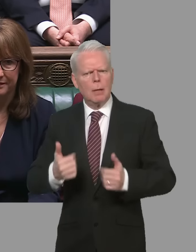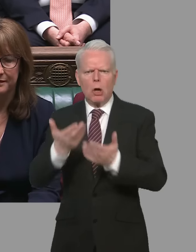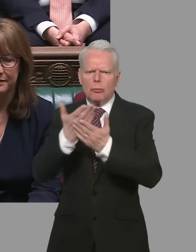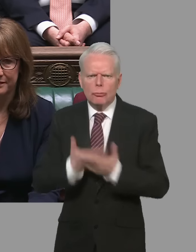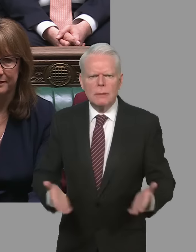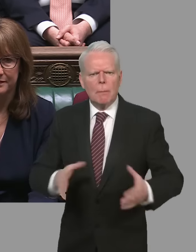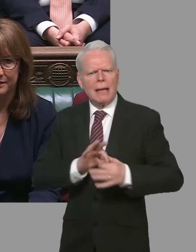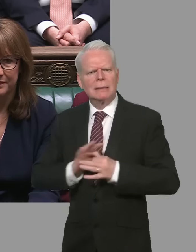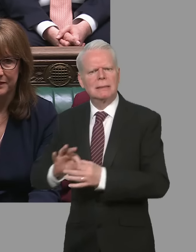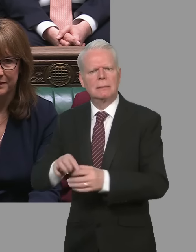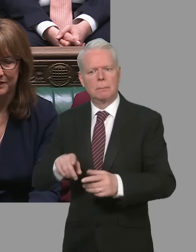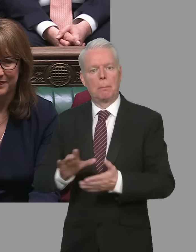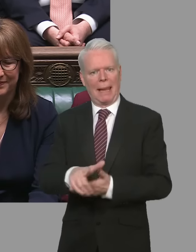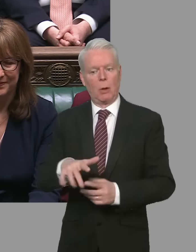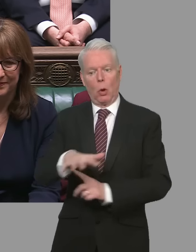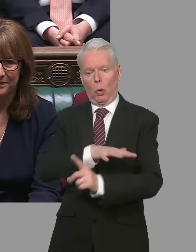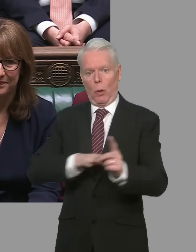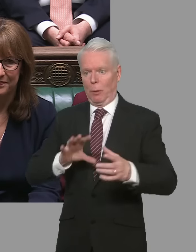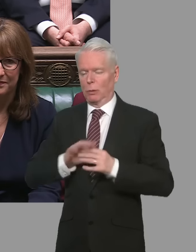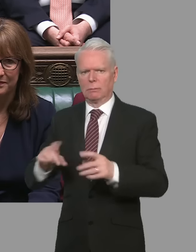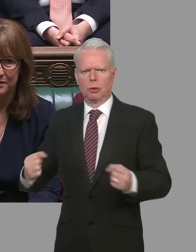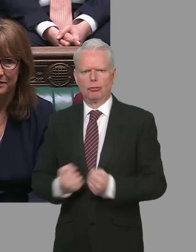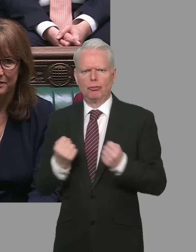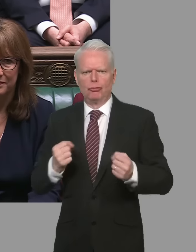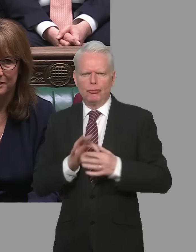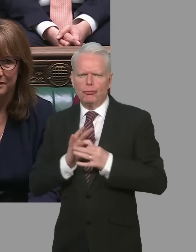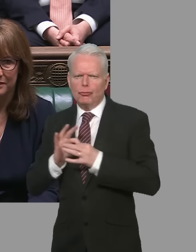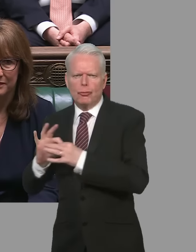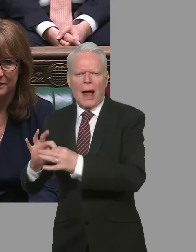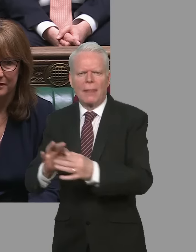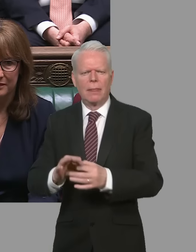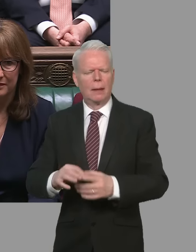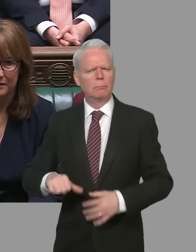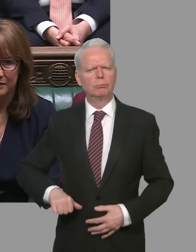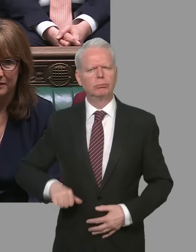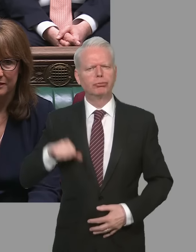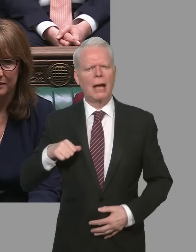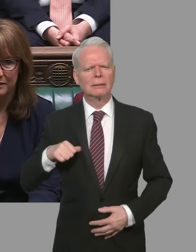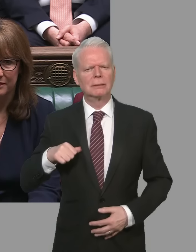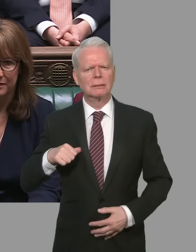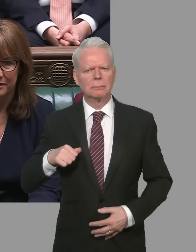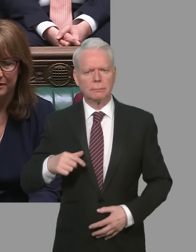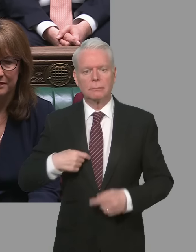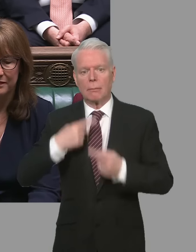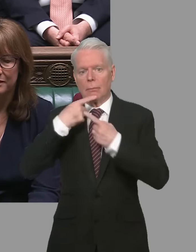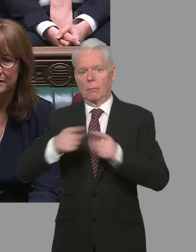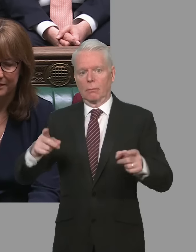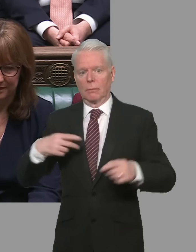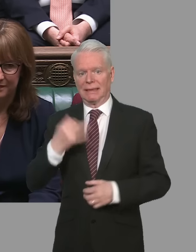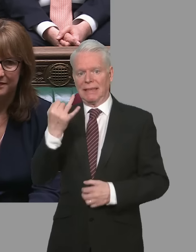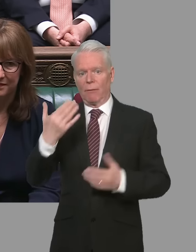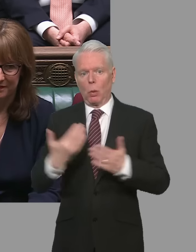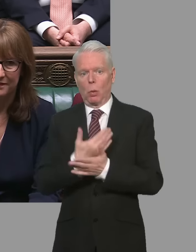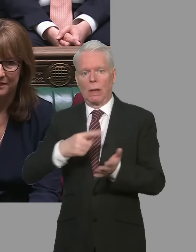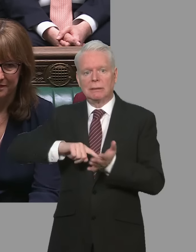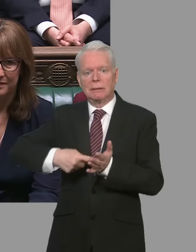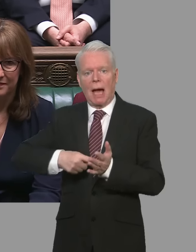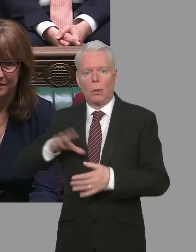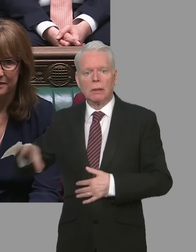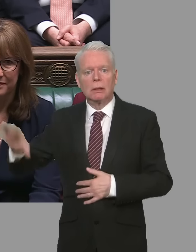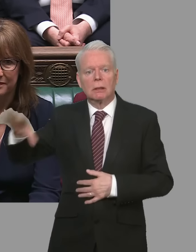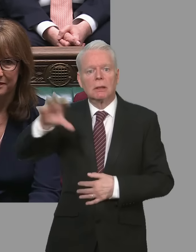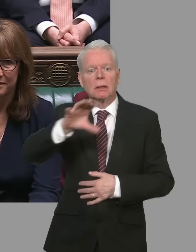school-based nurseries. This is investment in our high streets, more homes and action to support working people with the cost of